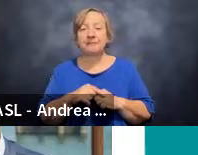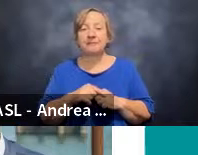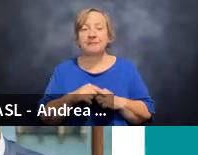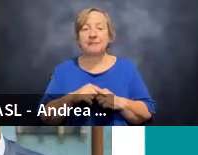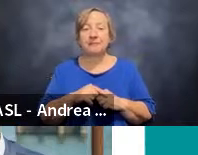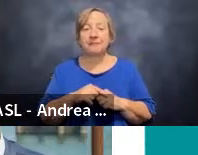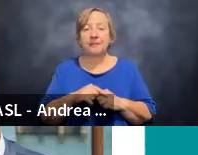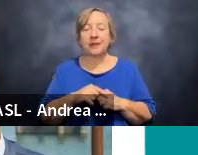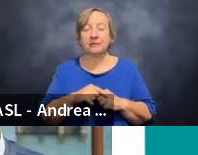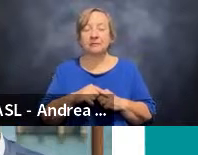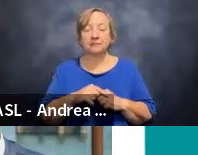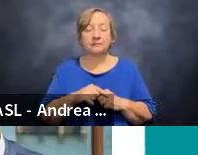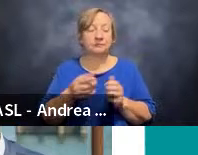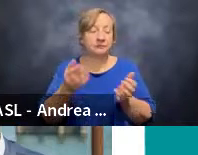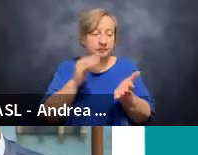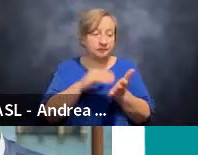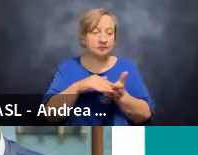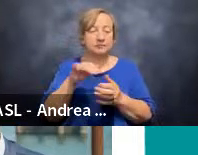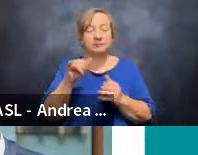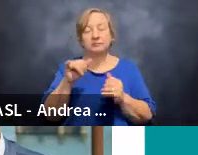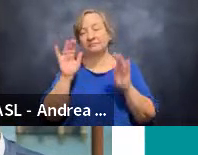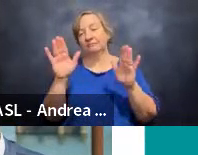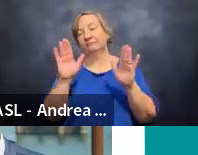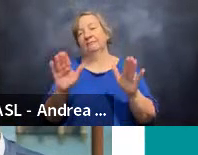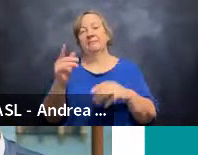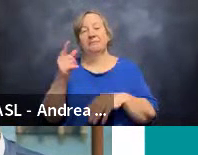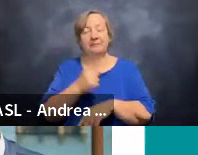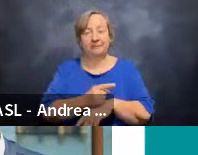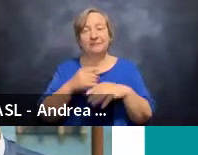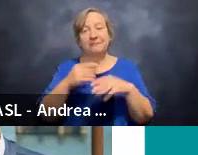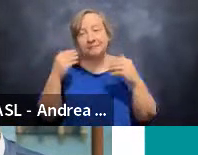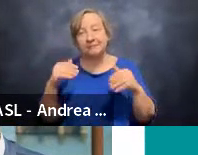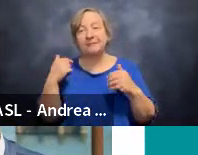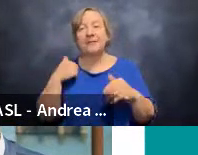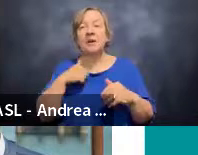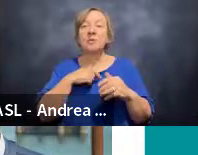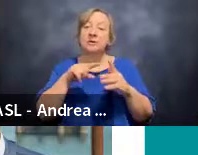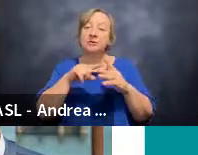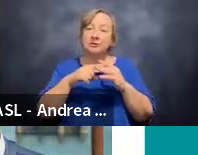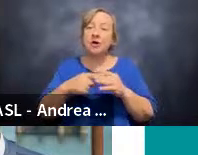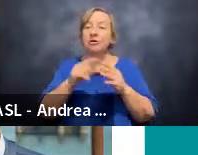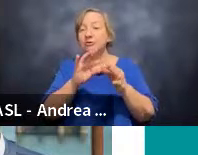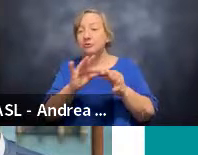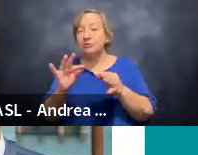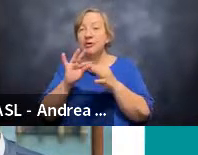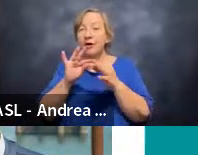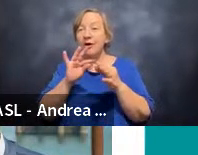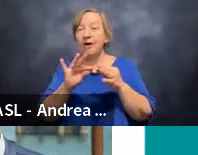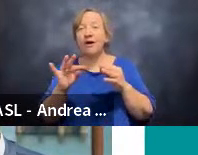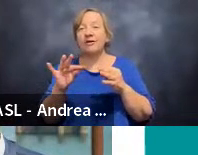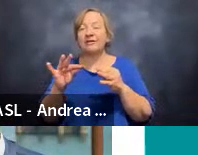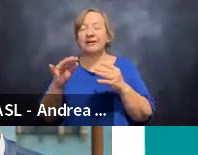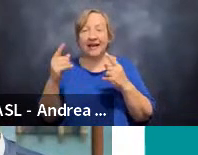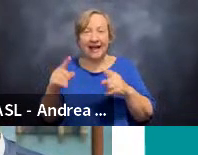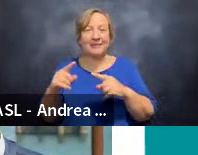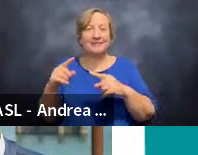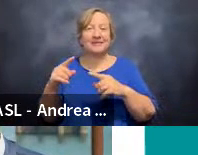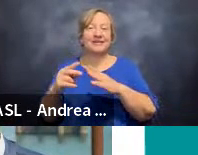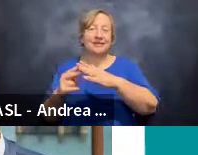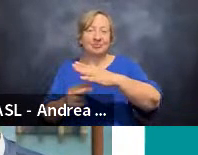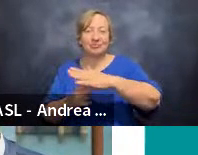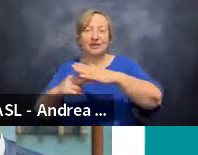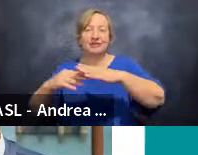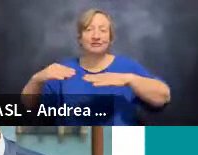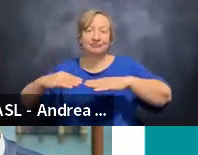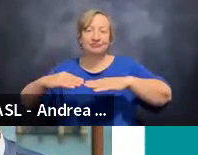was once again a fantastic day. And just as we began to talk, the bridge started to lift. So they got a